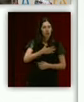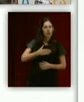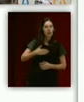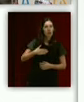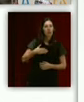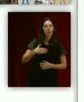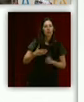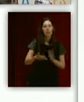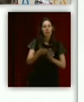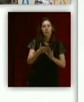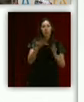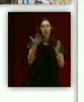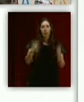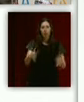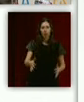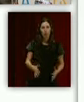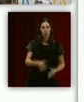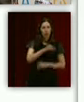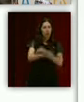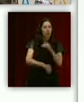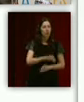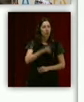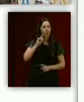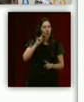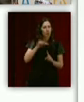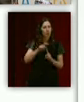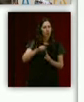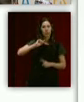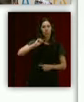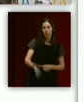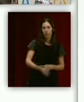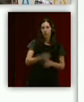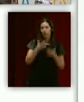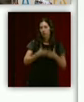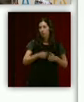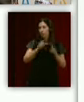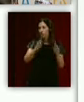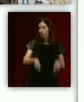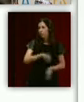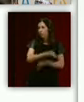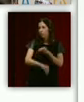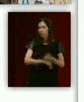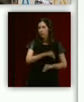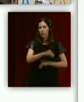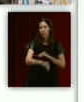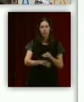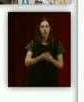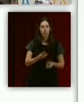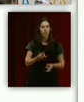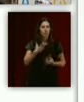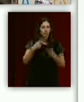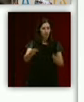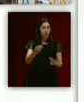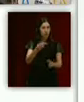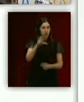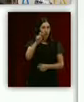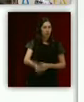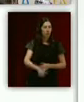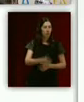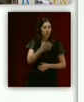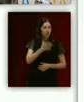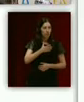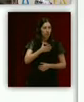encompass the walker and the user. We have movement sensors used to